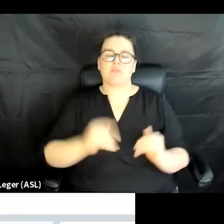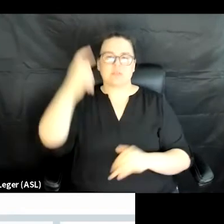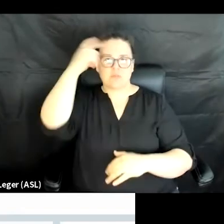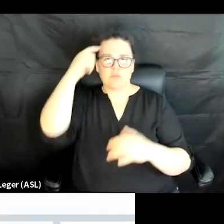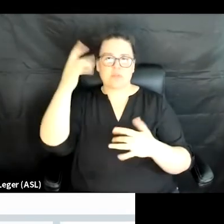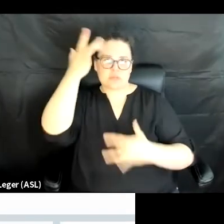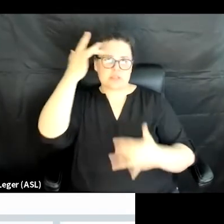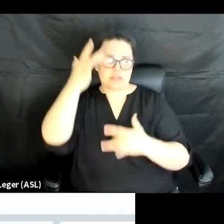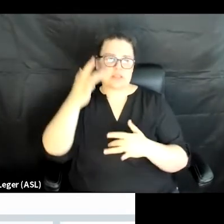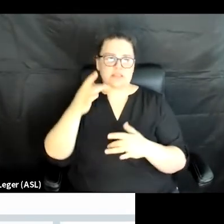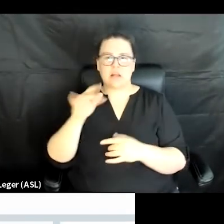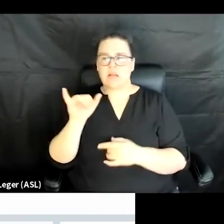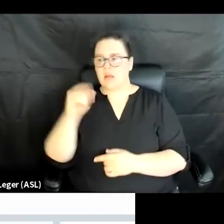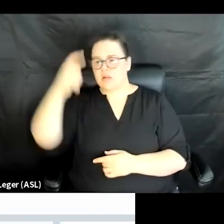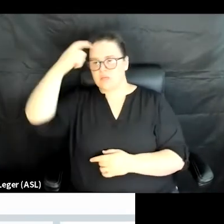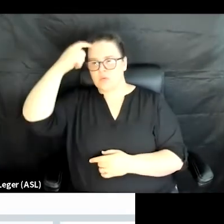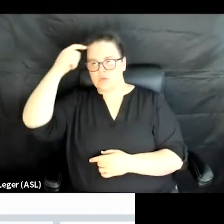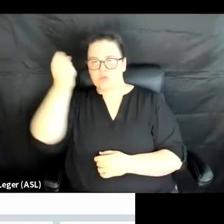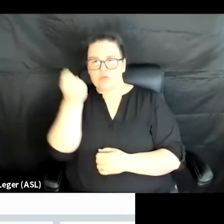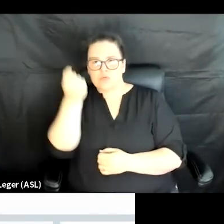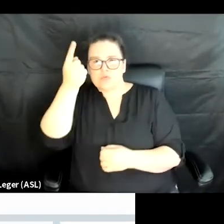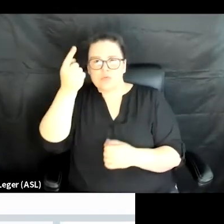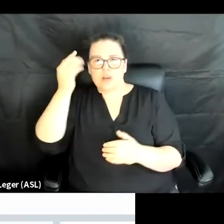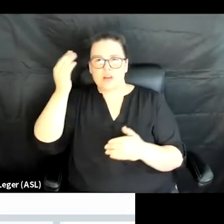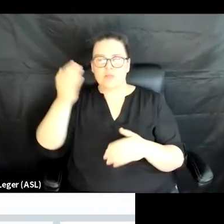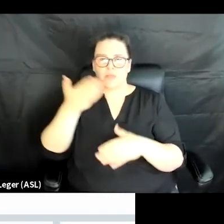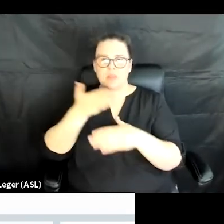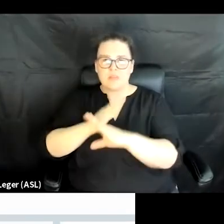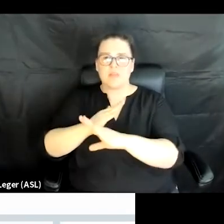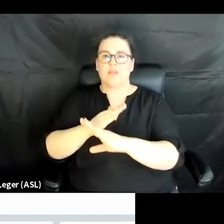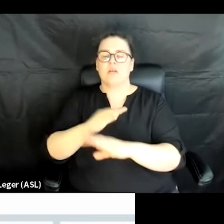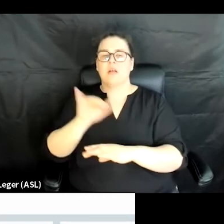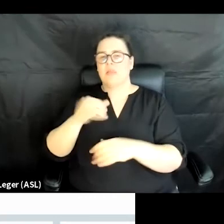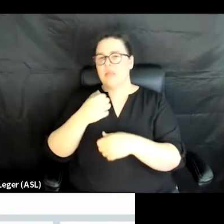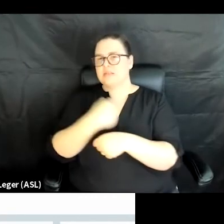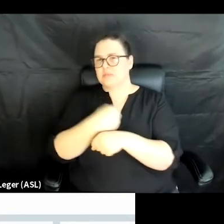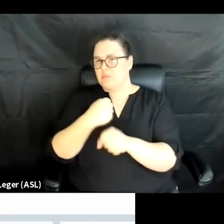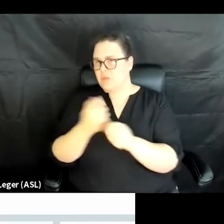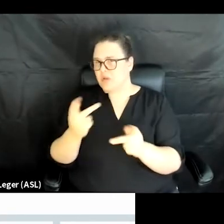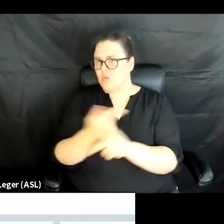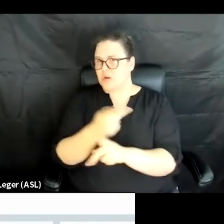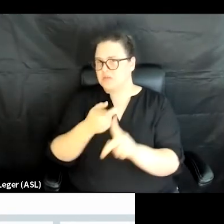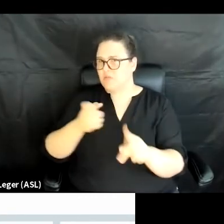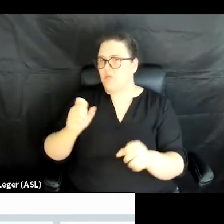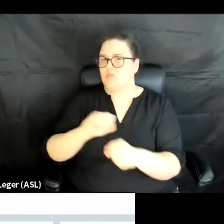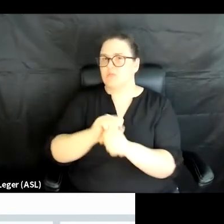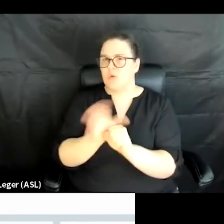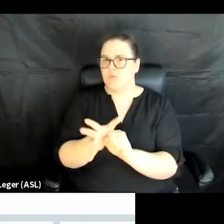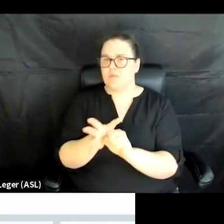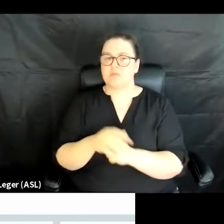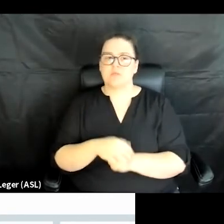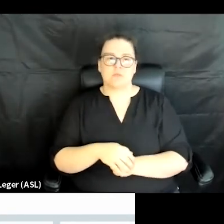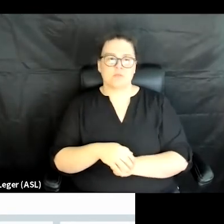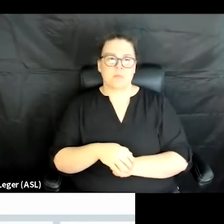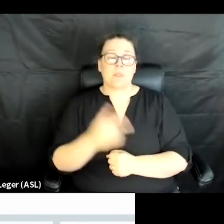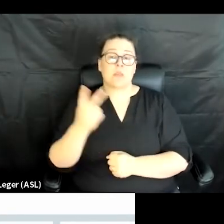just mild cognitive impairment, which has been made worse, as I mentioned before, by the COVID pandemic. 2 broad